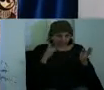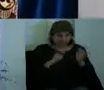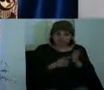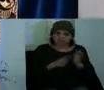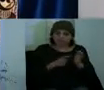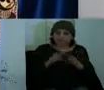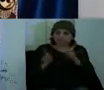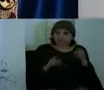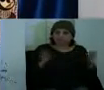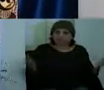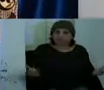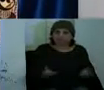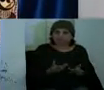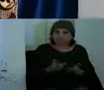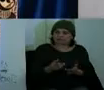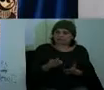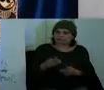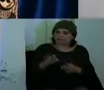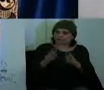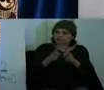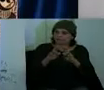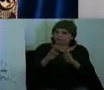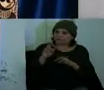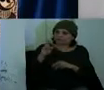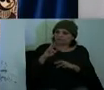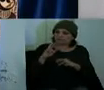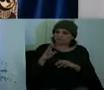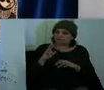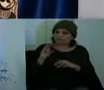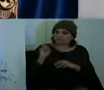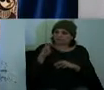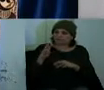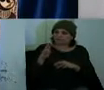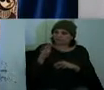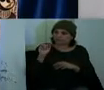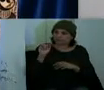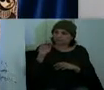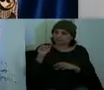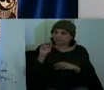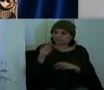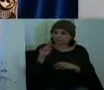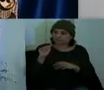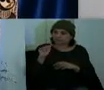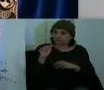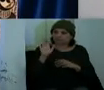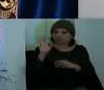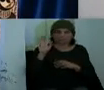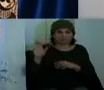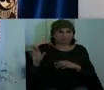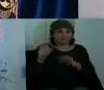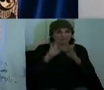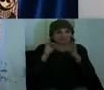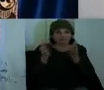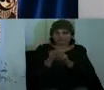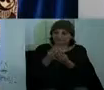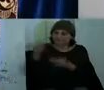people right here are Reverend Barbara's family. And we just want to say welcome to them. Yeah.